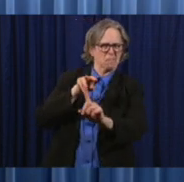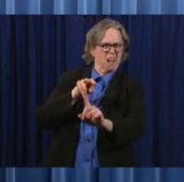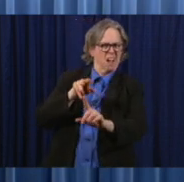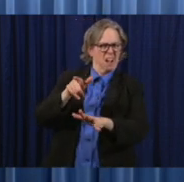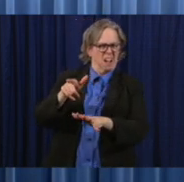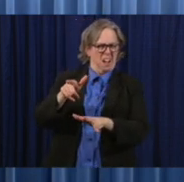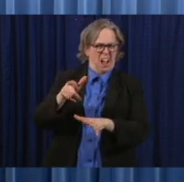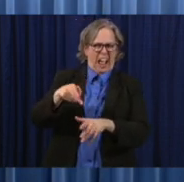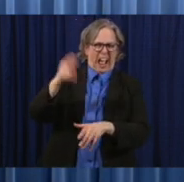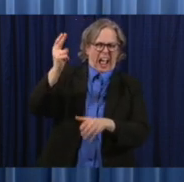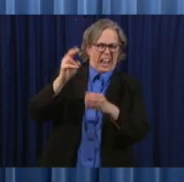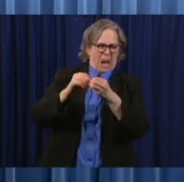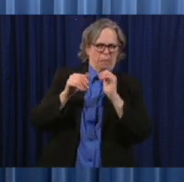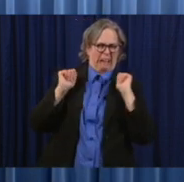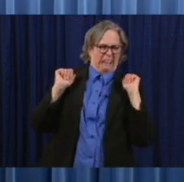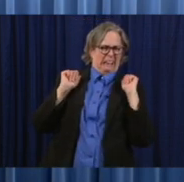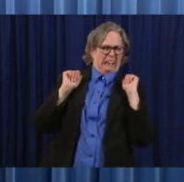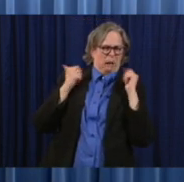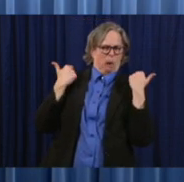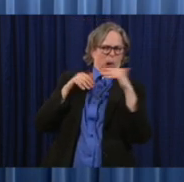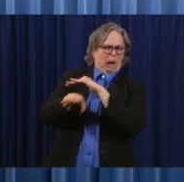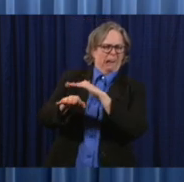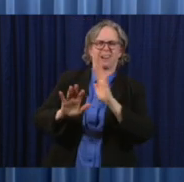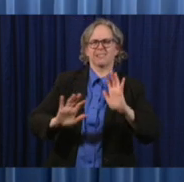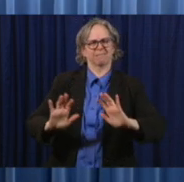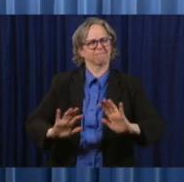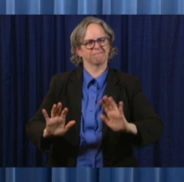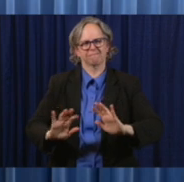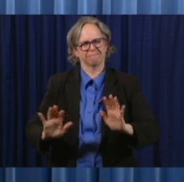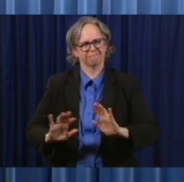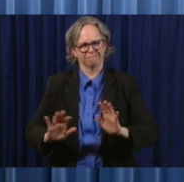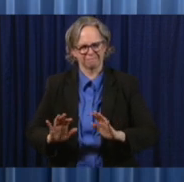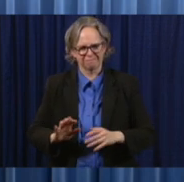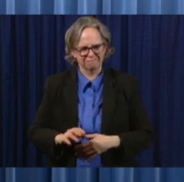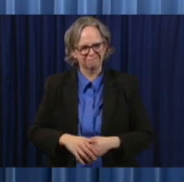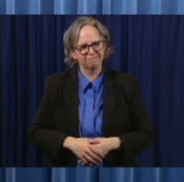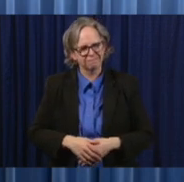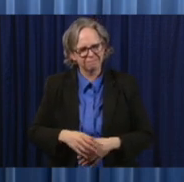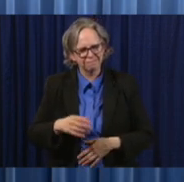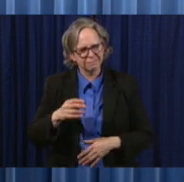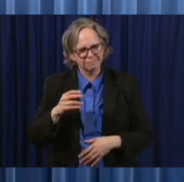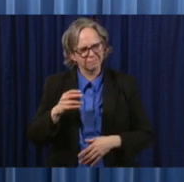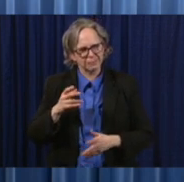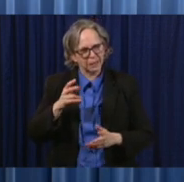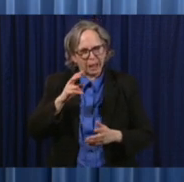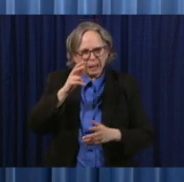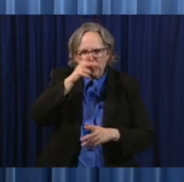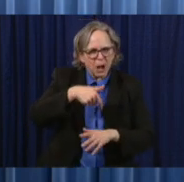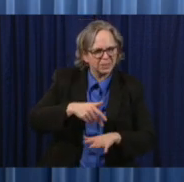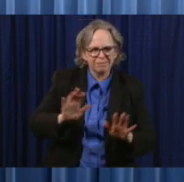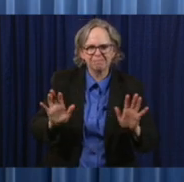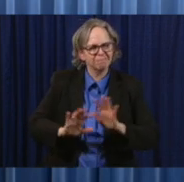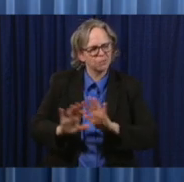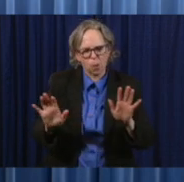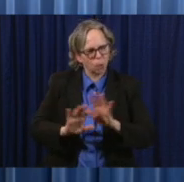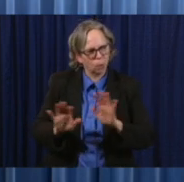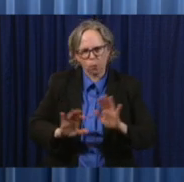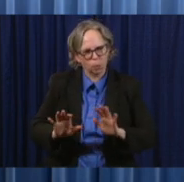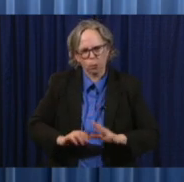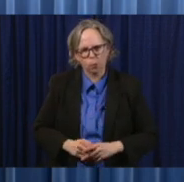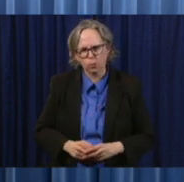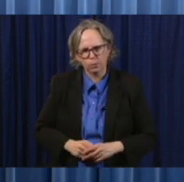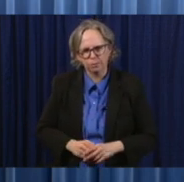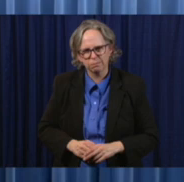positive, but that should not be read as that people there are getting not good care. That's not the message that really should be